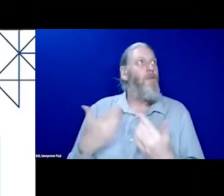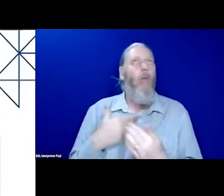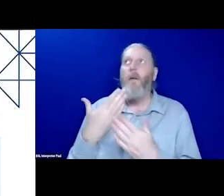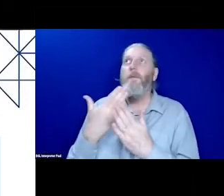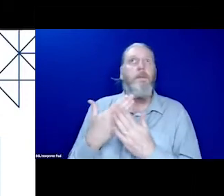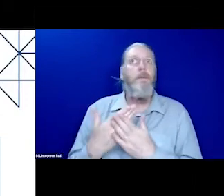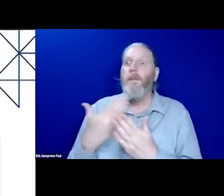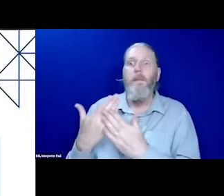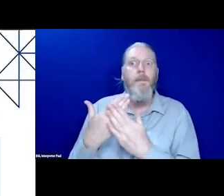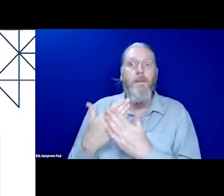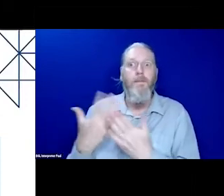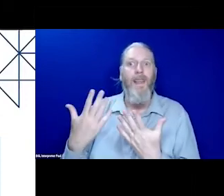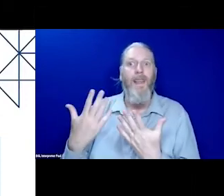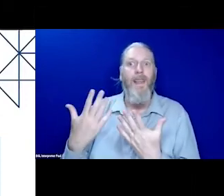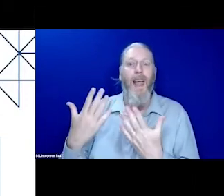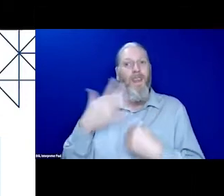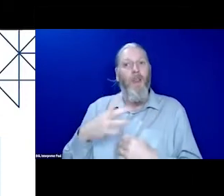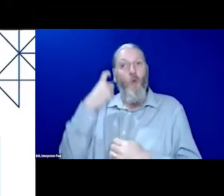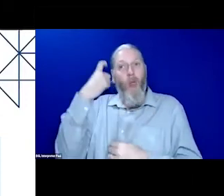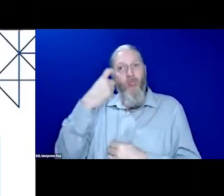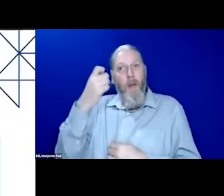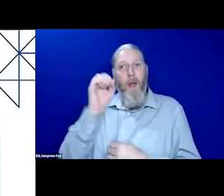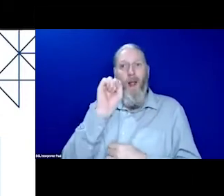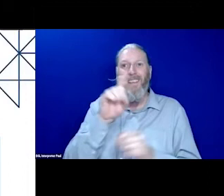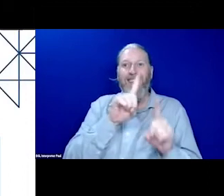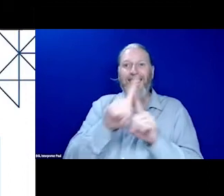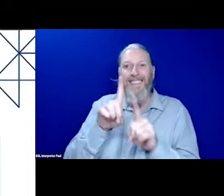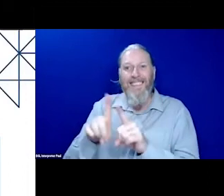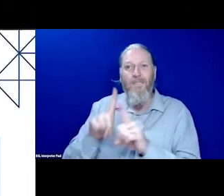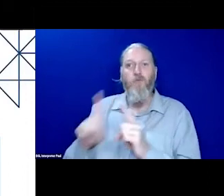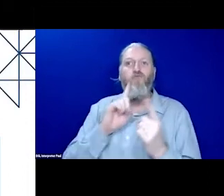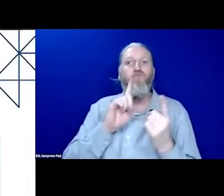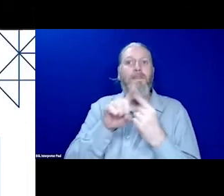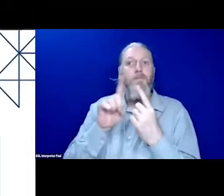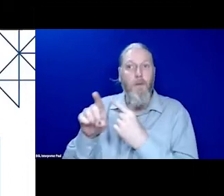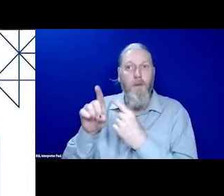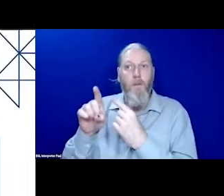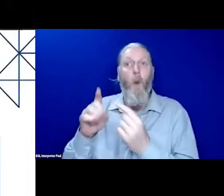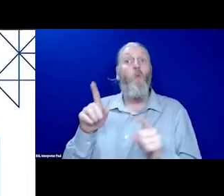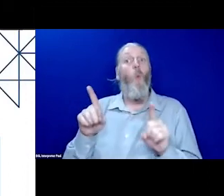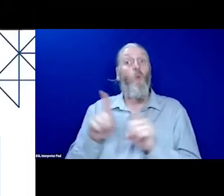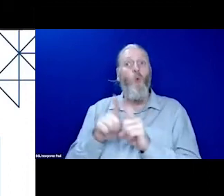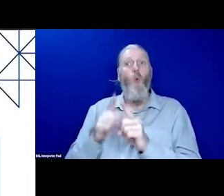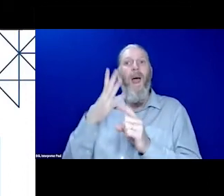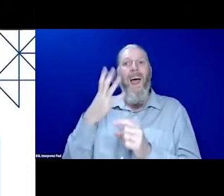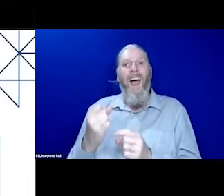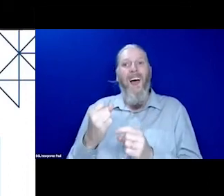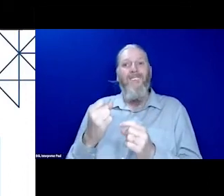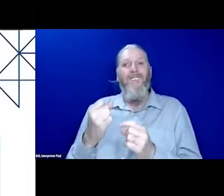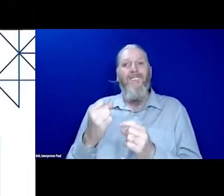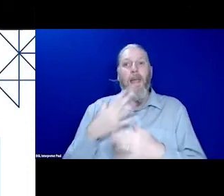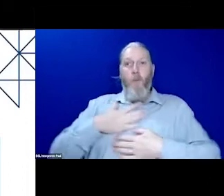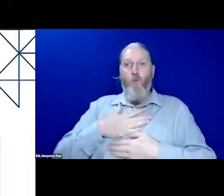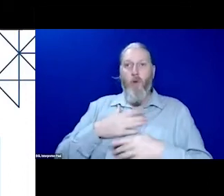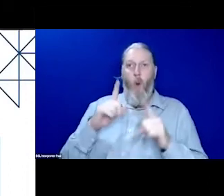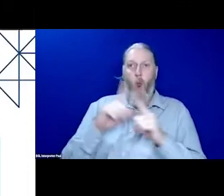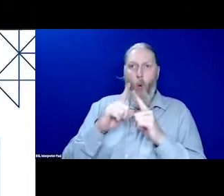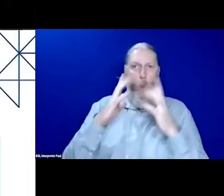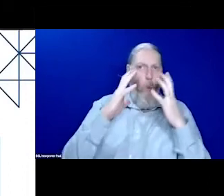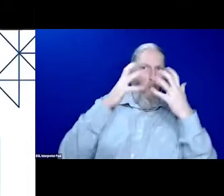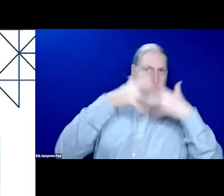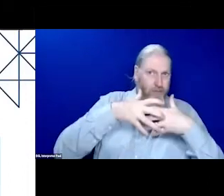nuanced way at these different emotional responses and to separate things like worry from emotions such as hopelessness, which more strongly